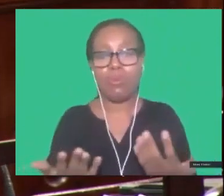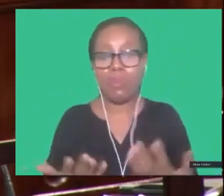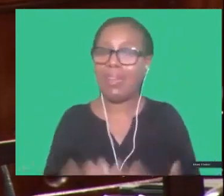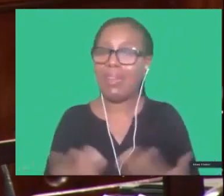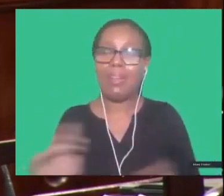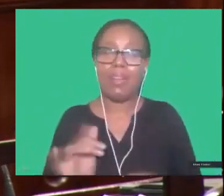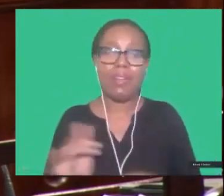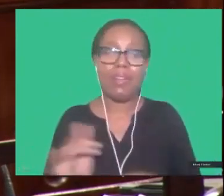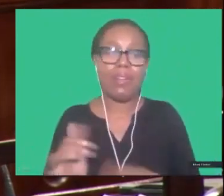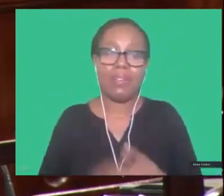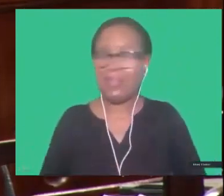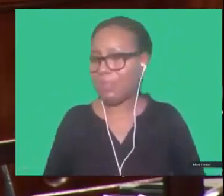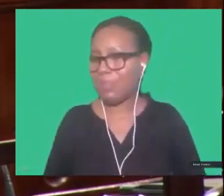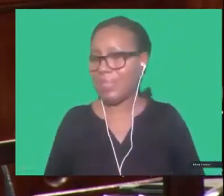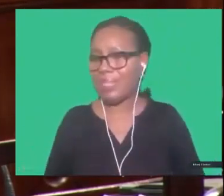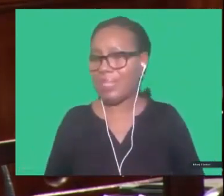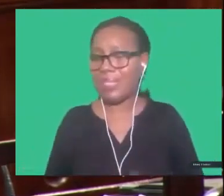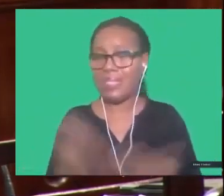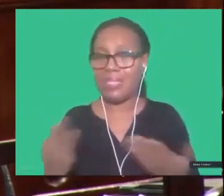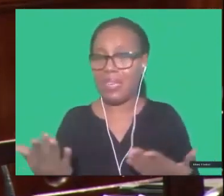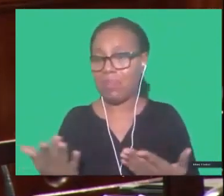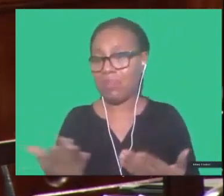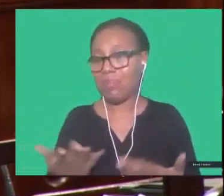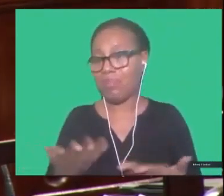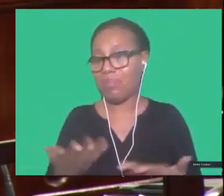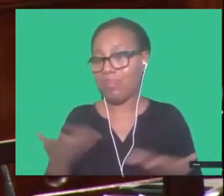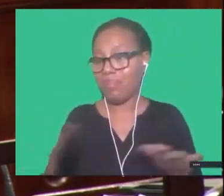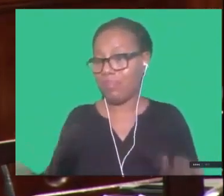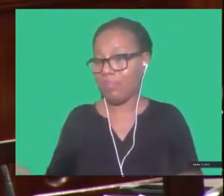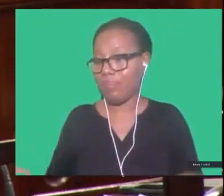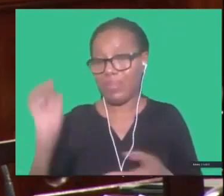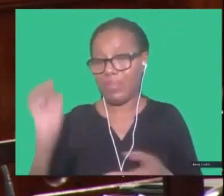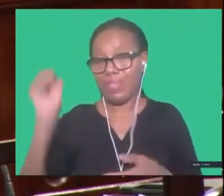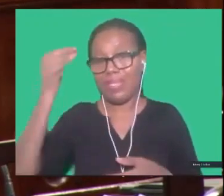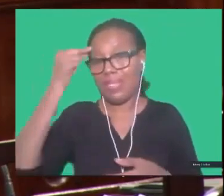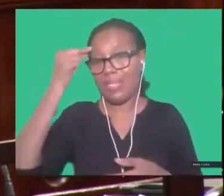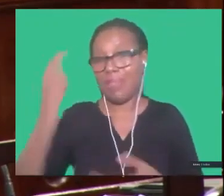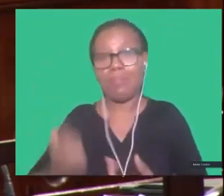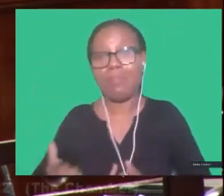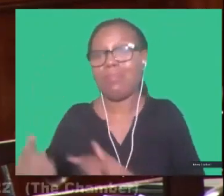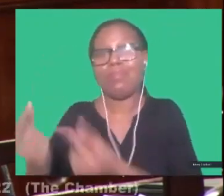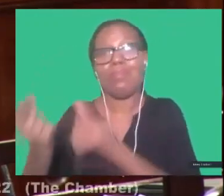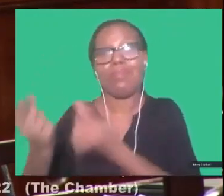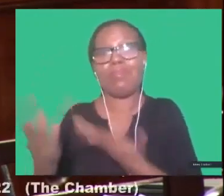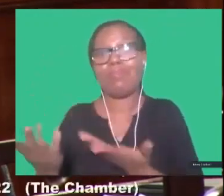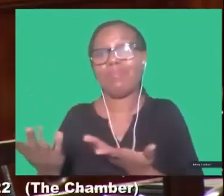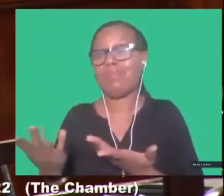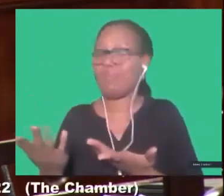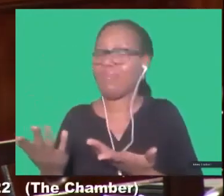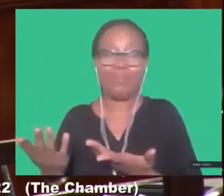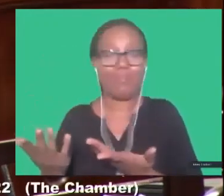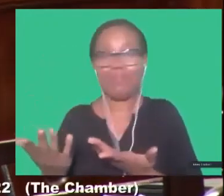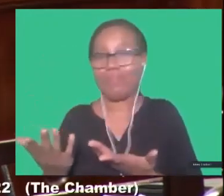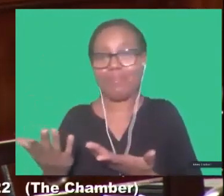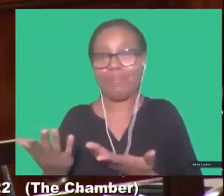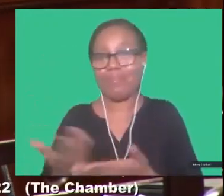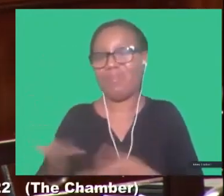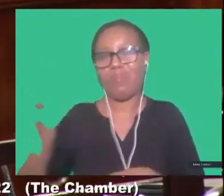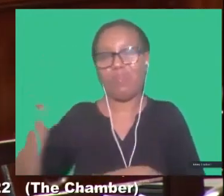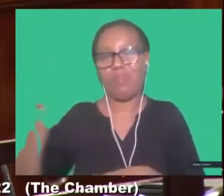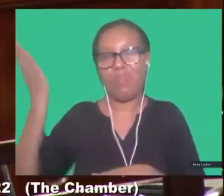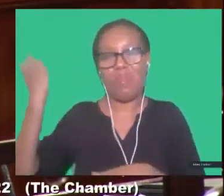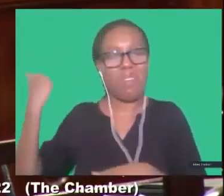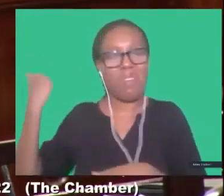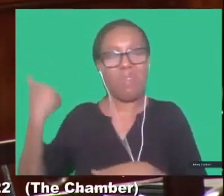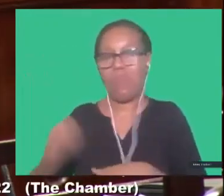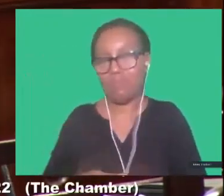this government's doing, but you know, he has ably cleaned up the mess and brought us to a situation where we're off